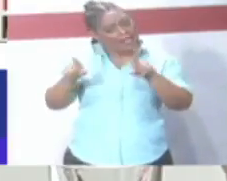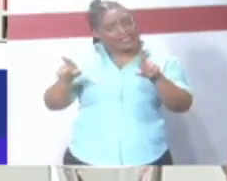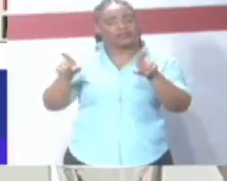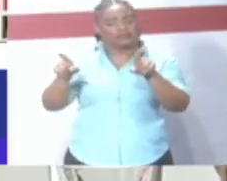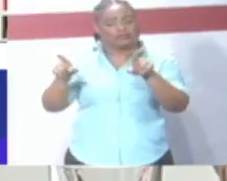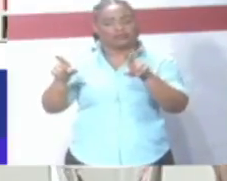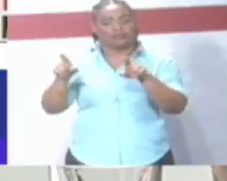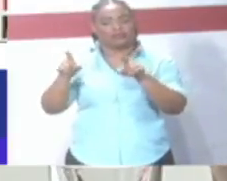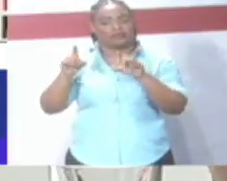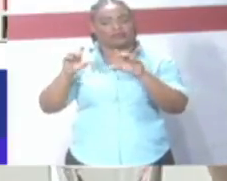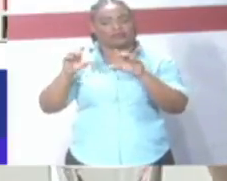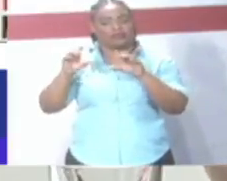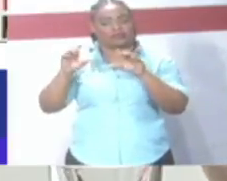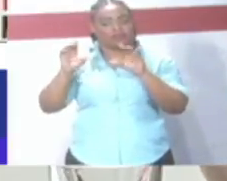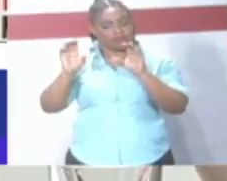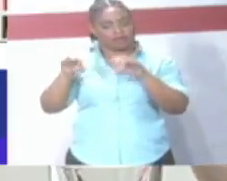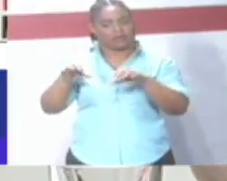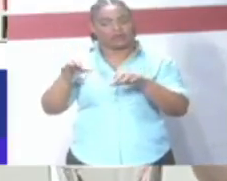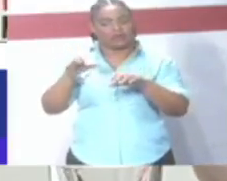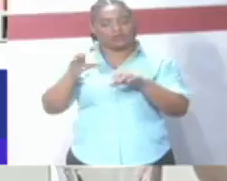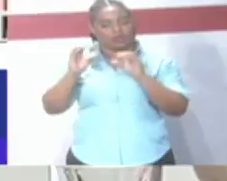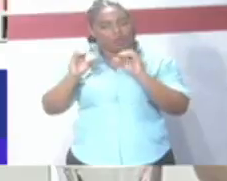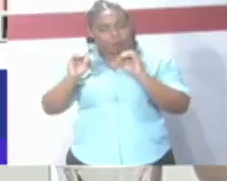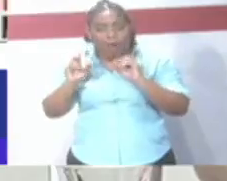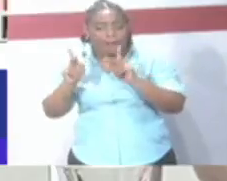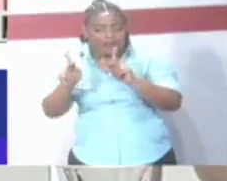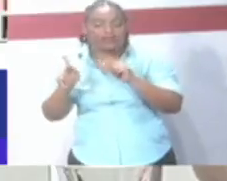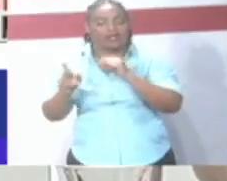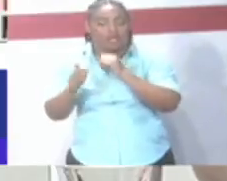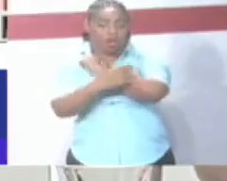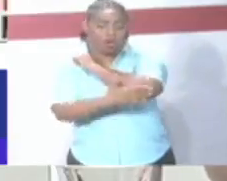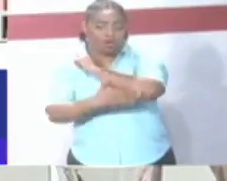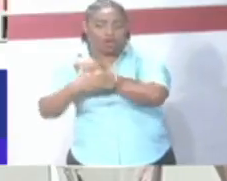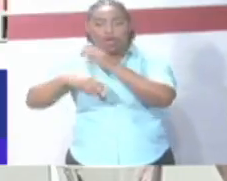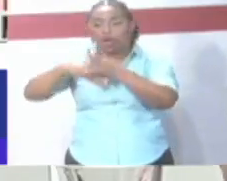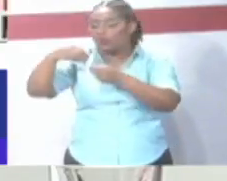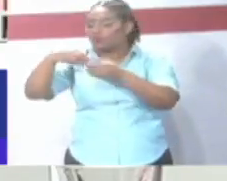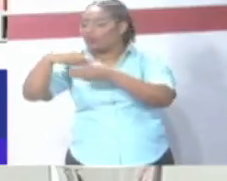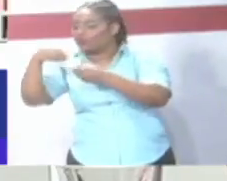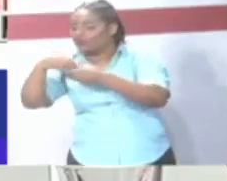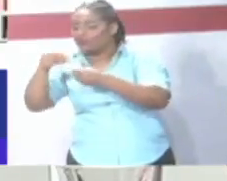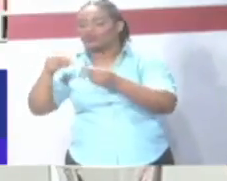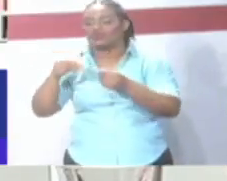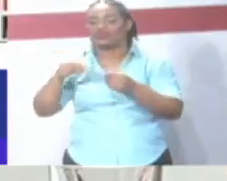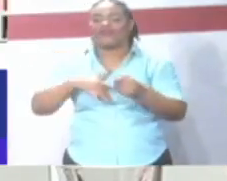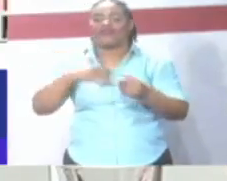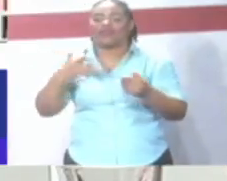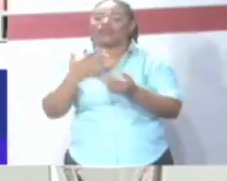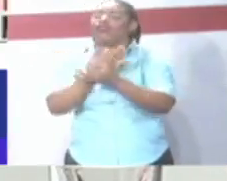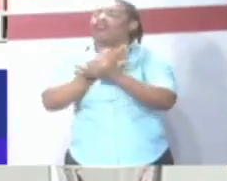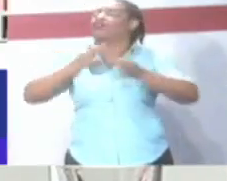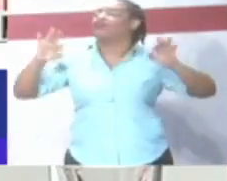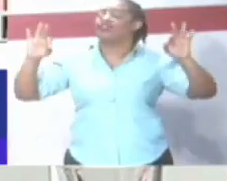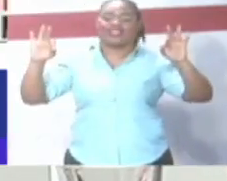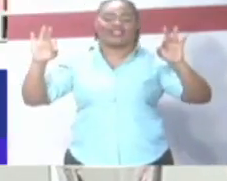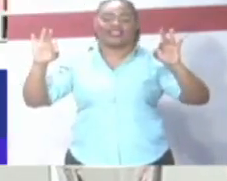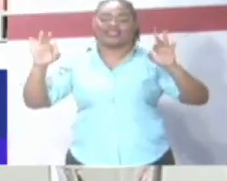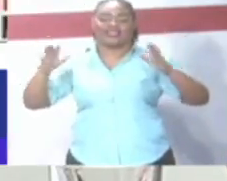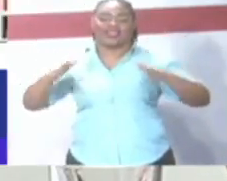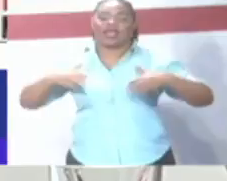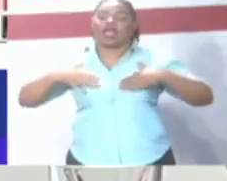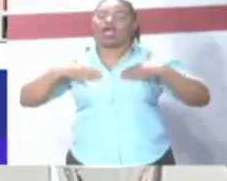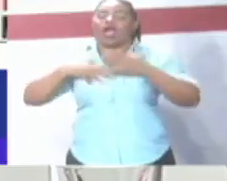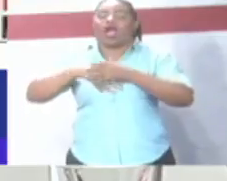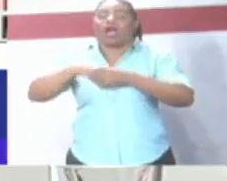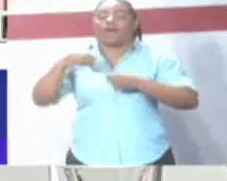a chance to exhale and breathe. So I really want to congratulate the Honorable Prime Minister for